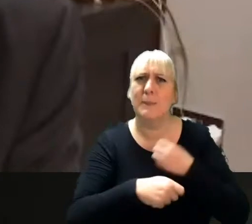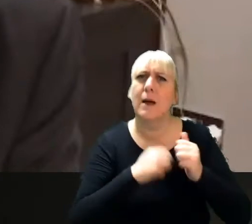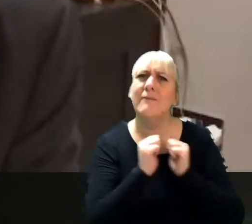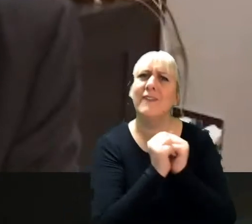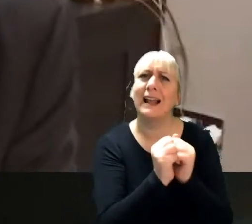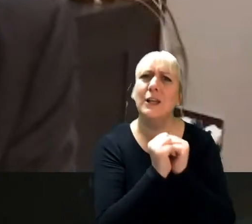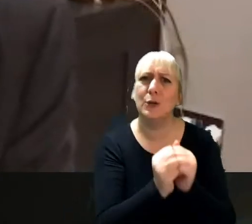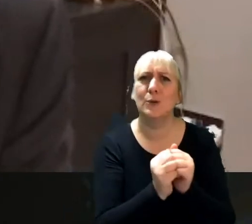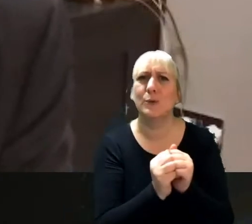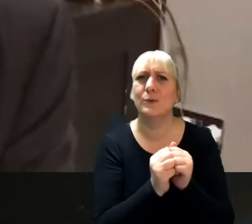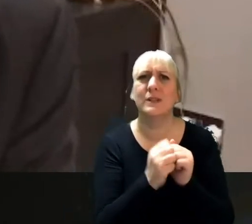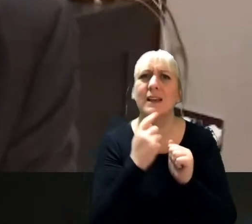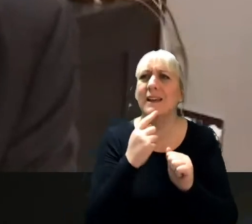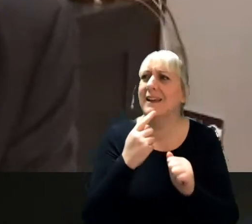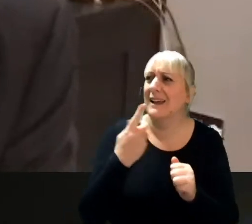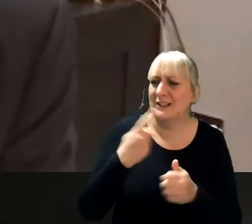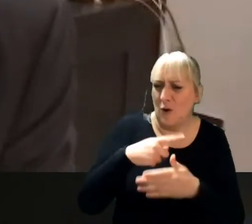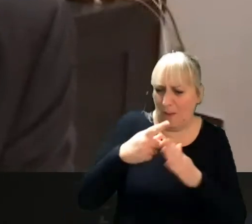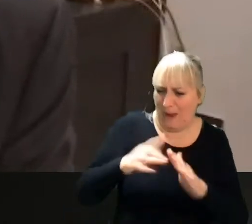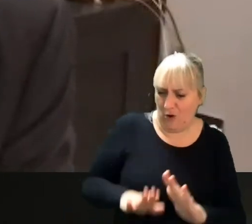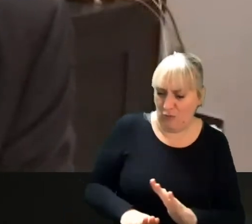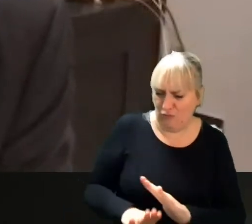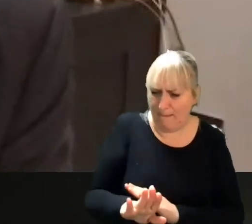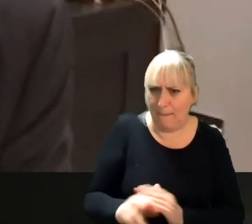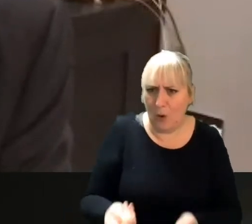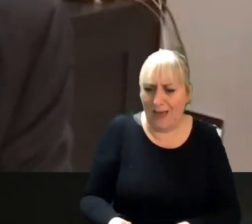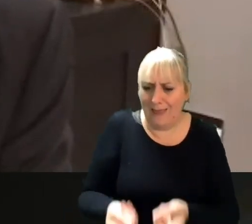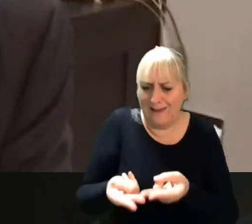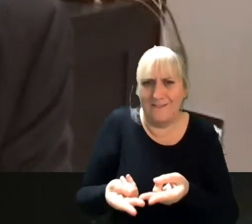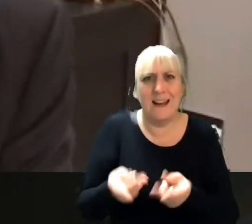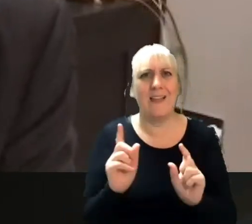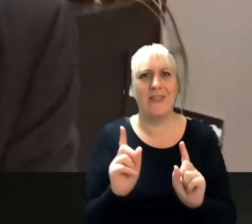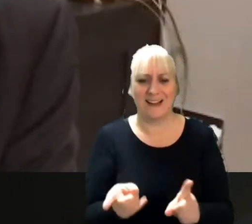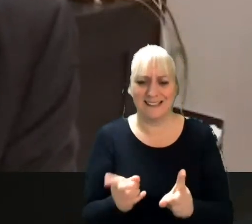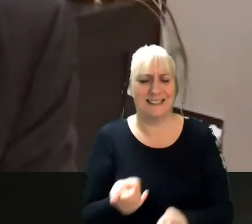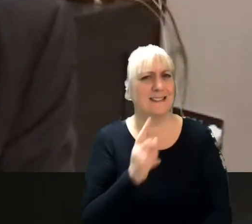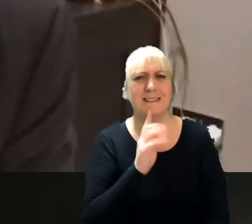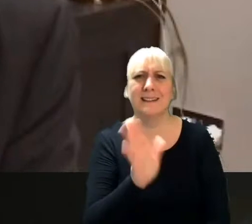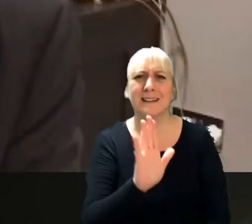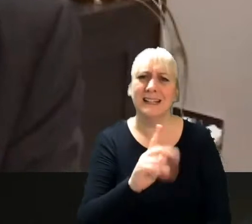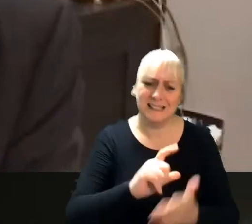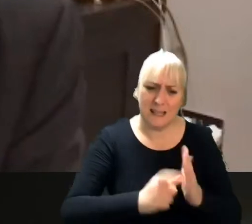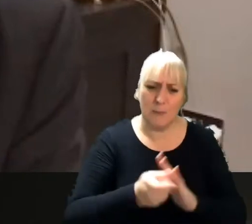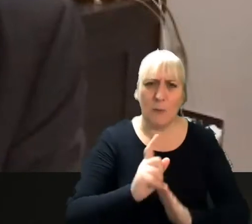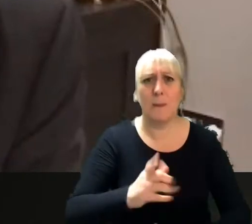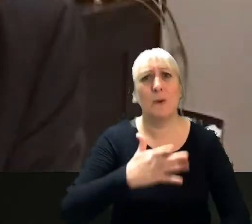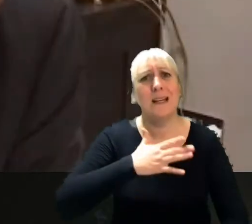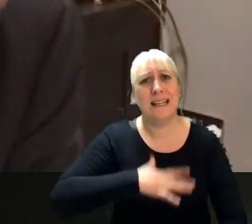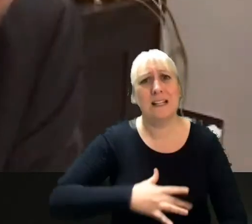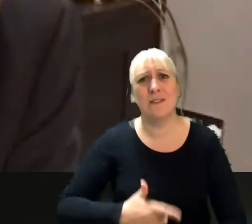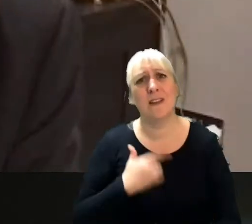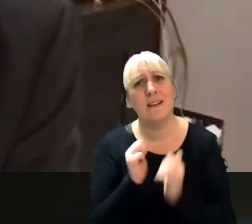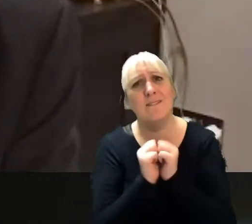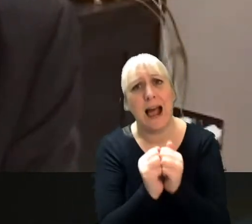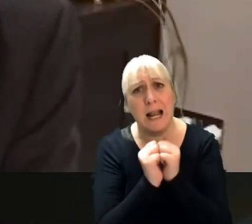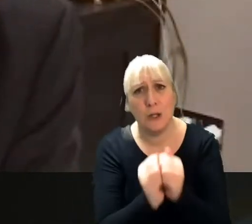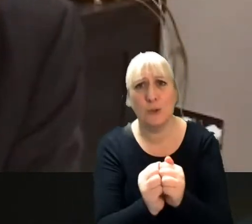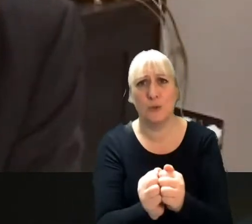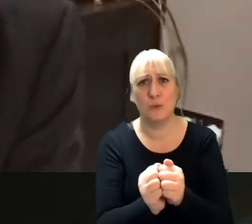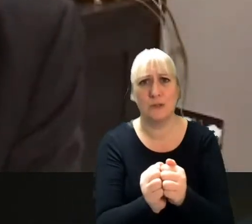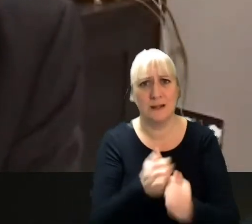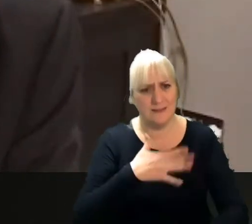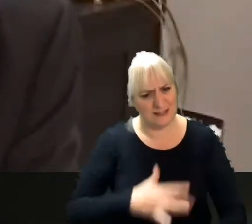the workplace or putting a lift into the place. It's about how they feel valued in their workplace, how they're valued as contributing to the